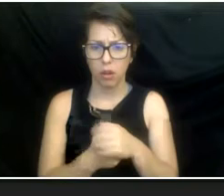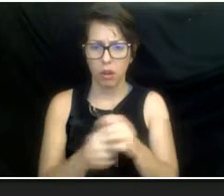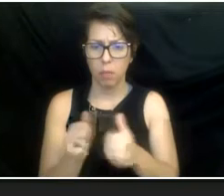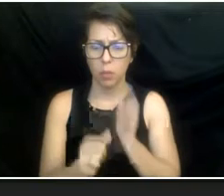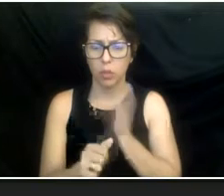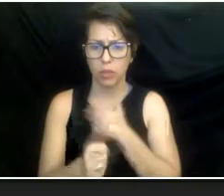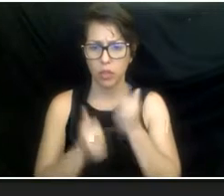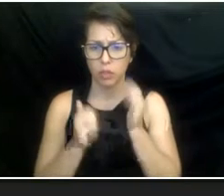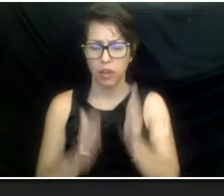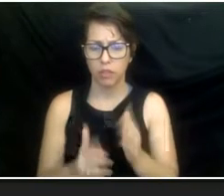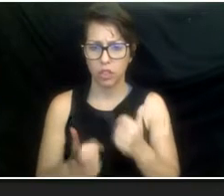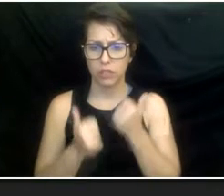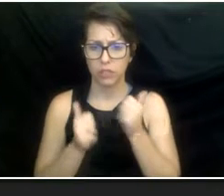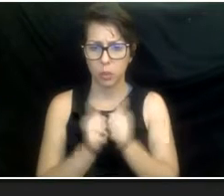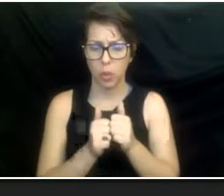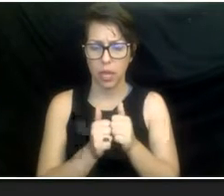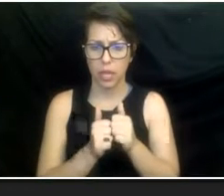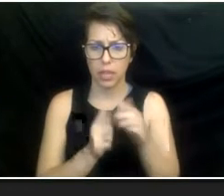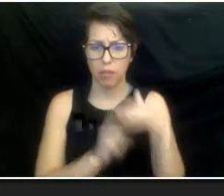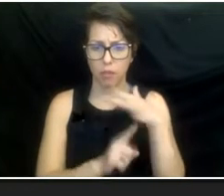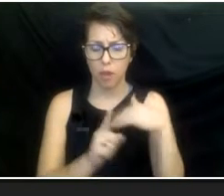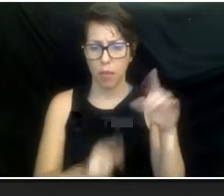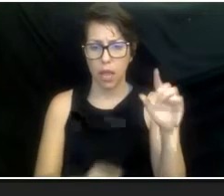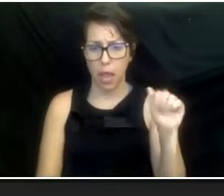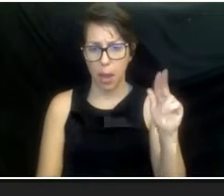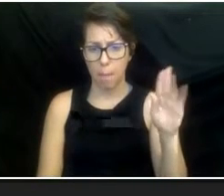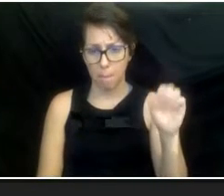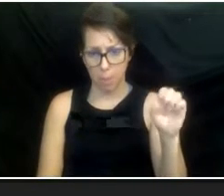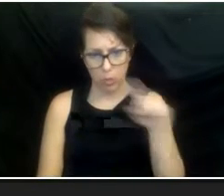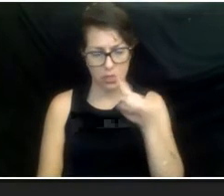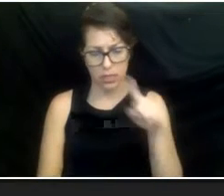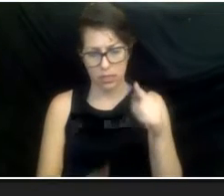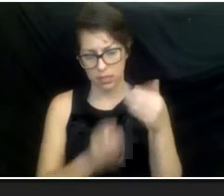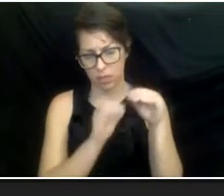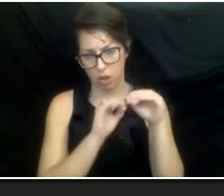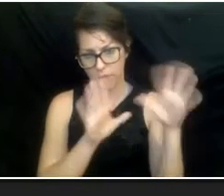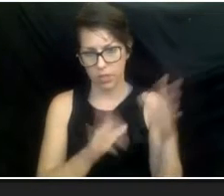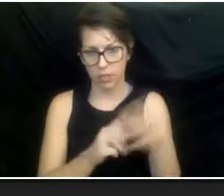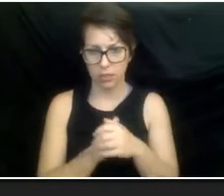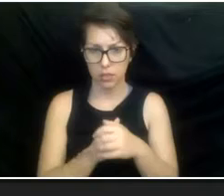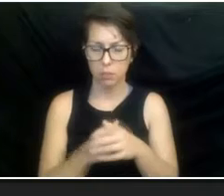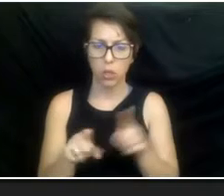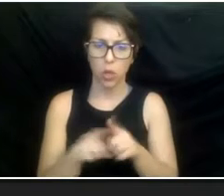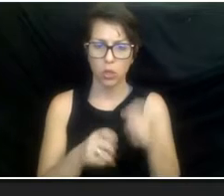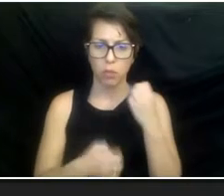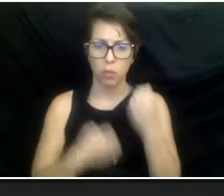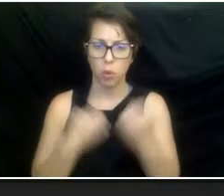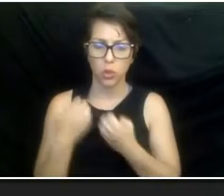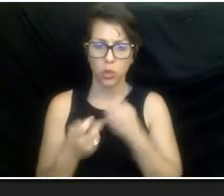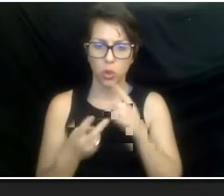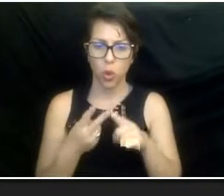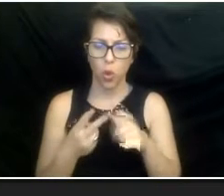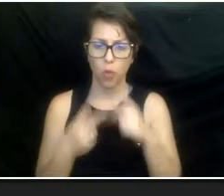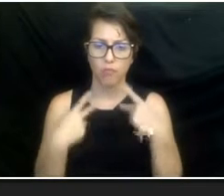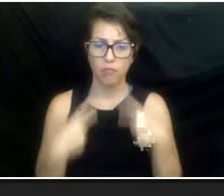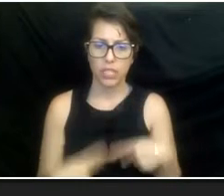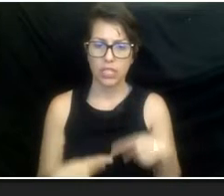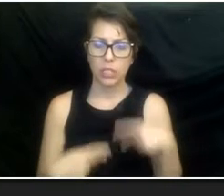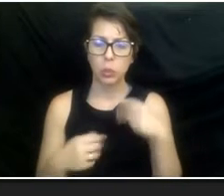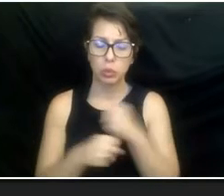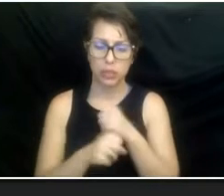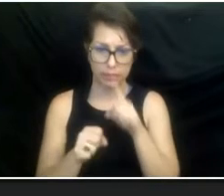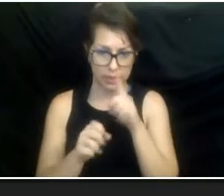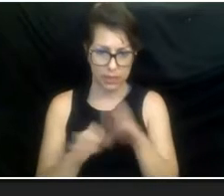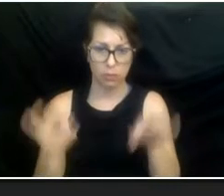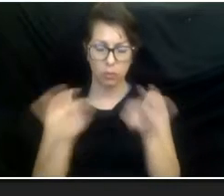being caught by the abuser while they are still seeking help having a text option along with the call May reduce